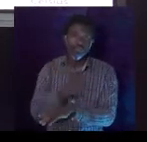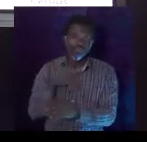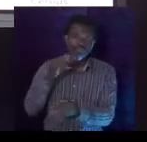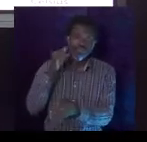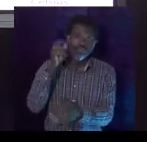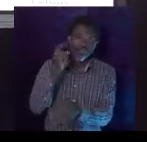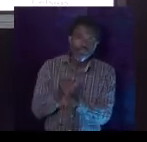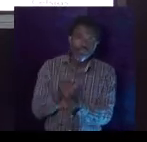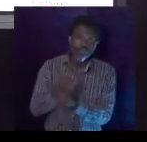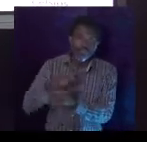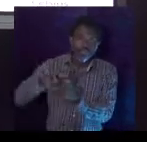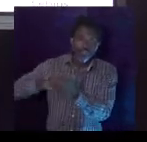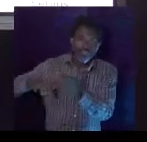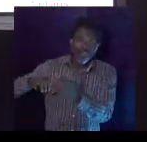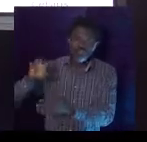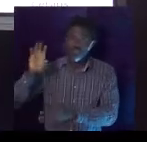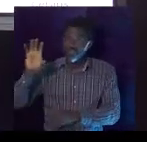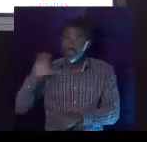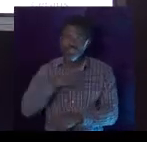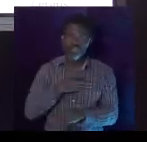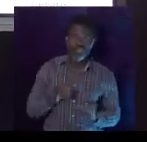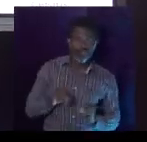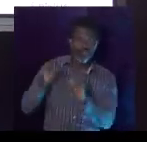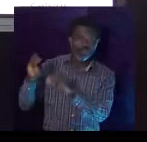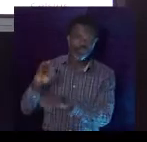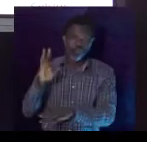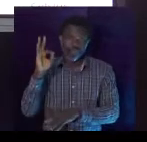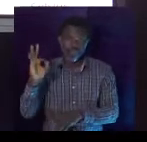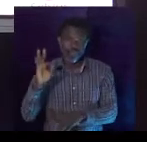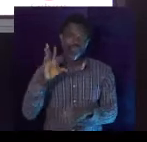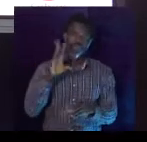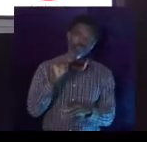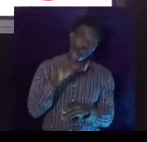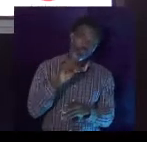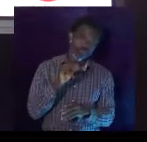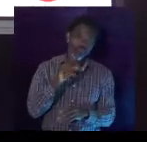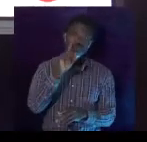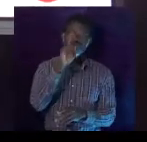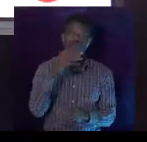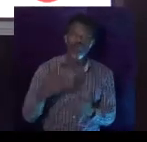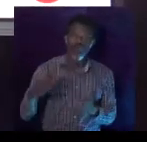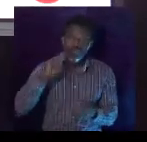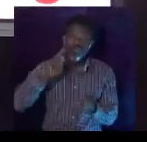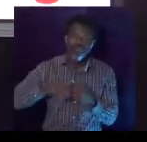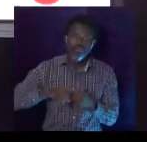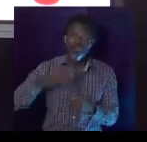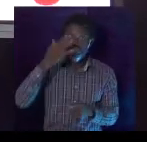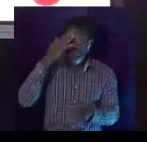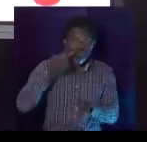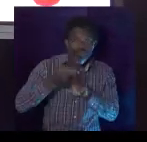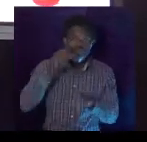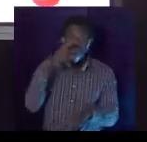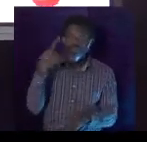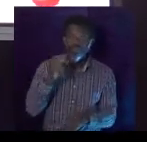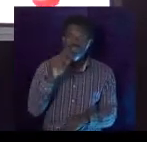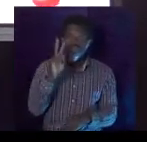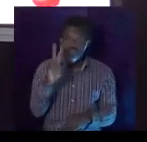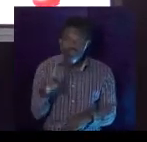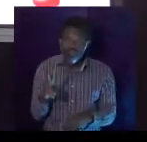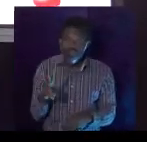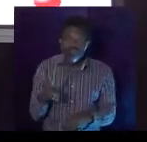C and put F and say you have changed it to Fahrenheit. No. So one thing to note from the two scales now is